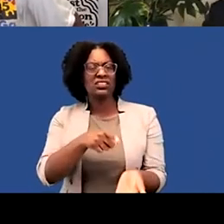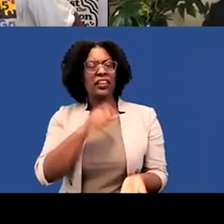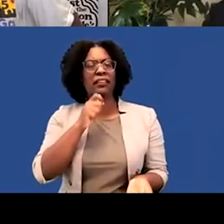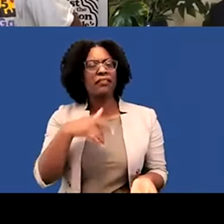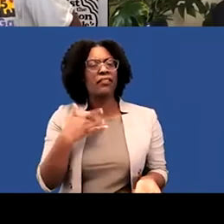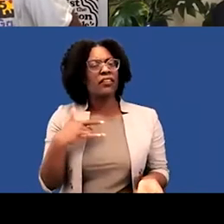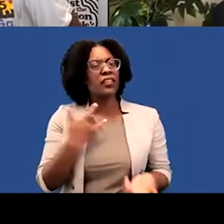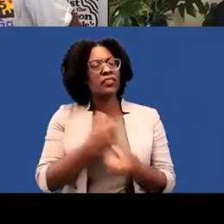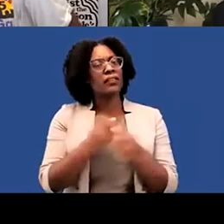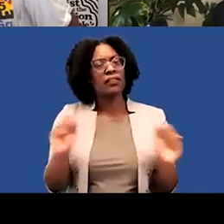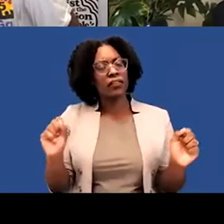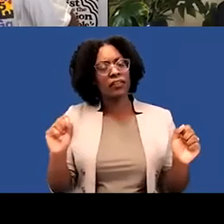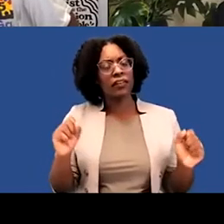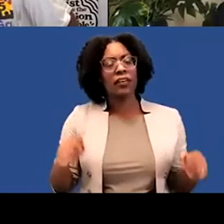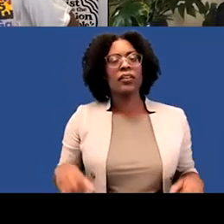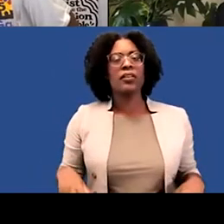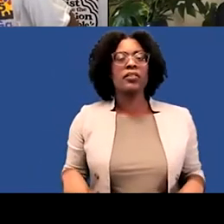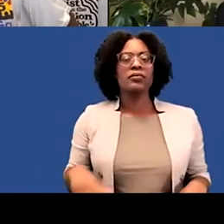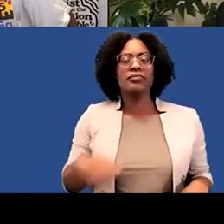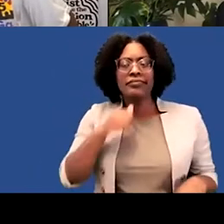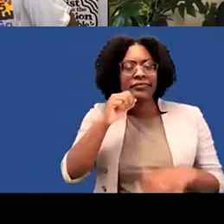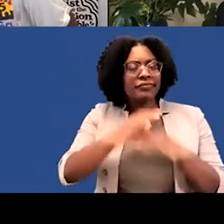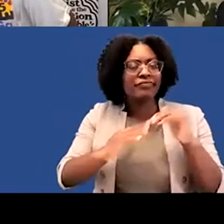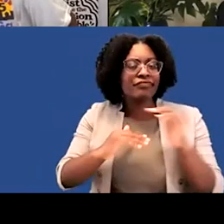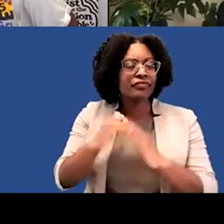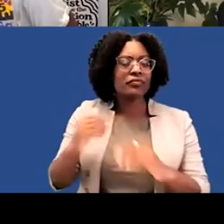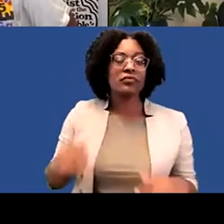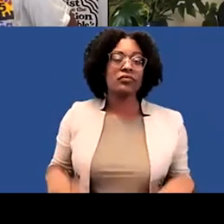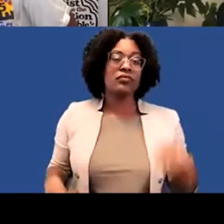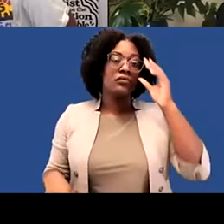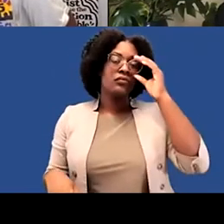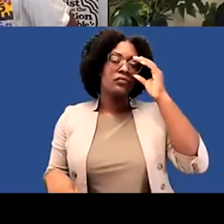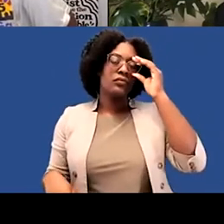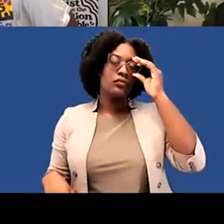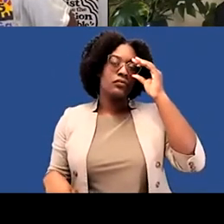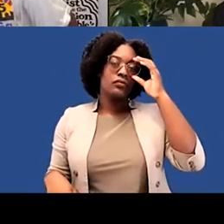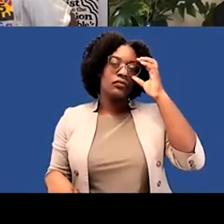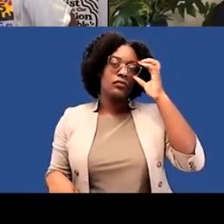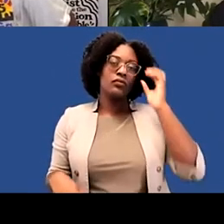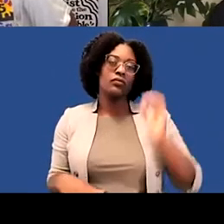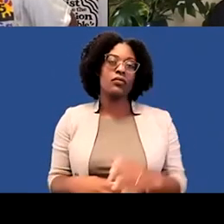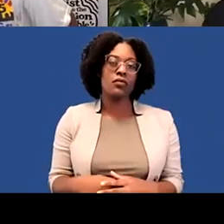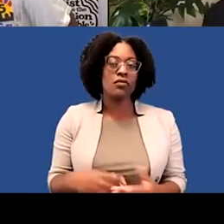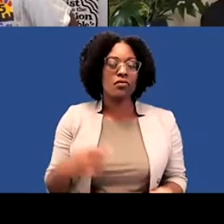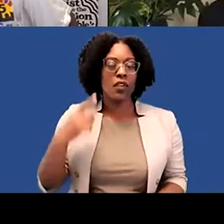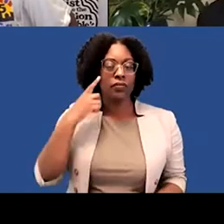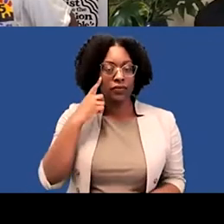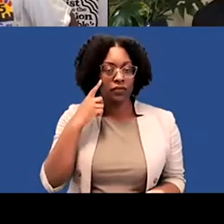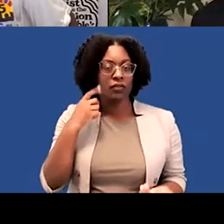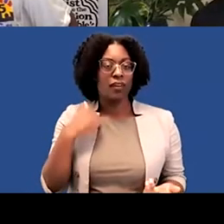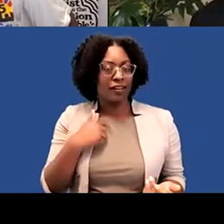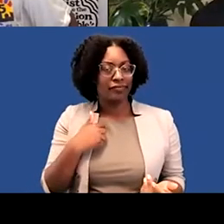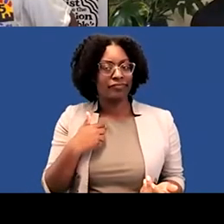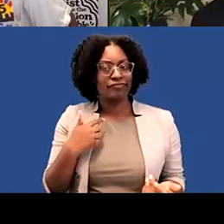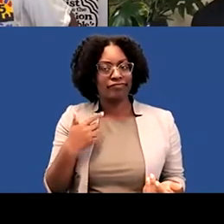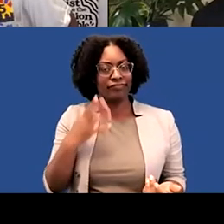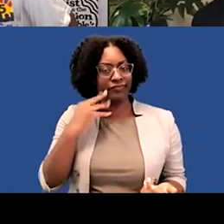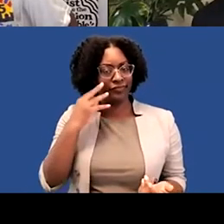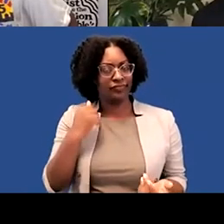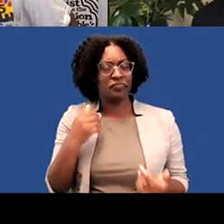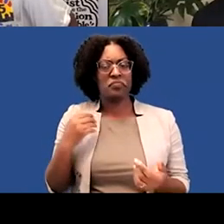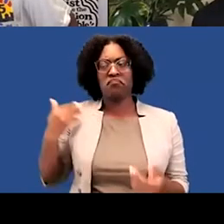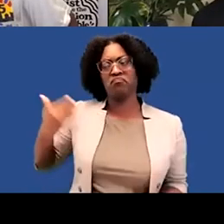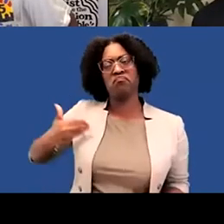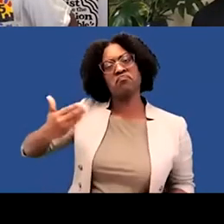for some is not how they're always used to seeing themselves. But I think I've had many people over the years come back to me and say,